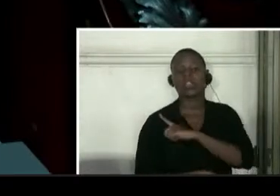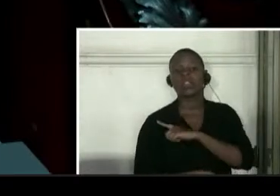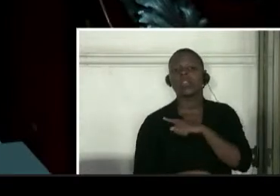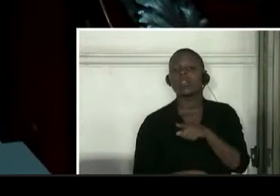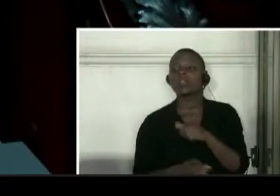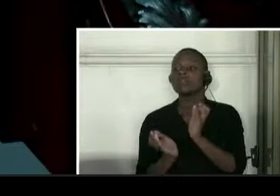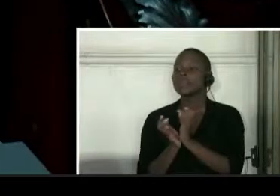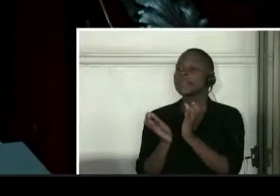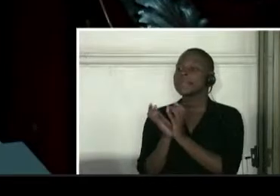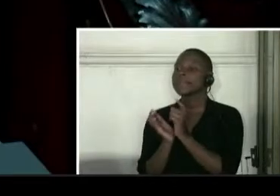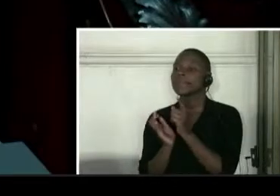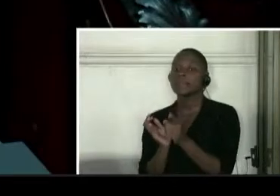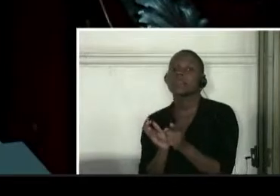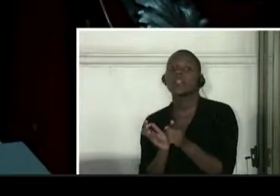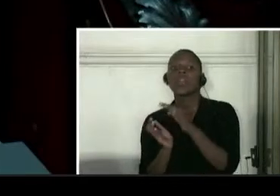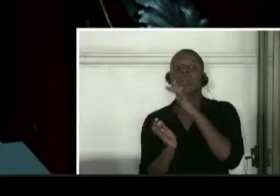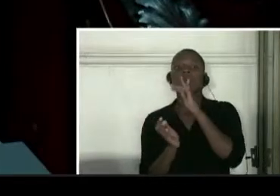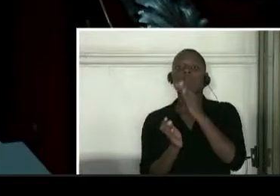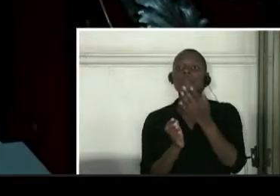although the budget is